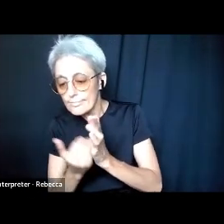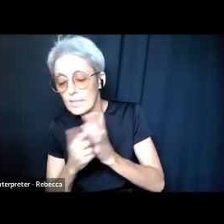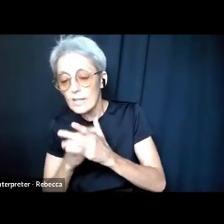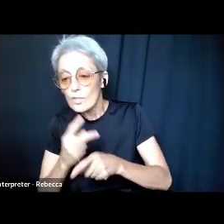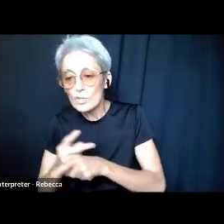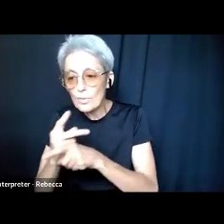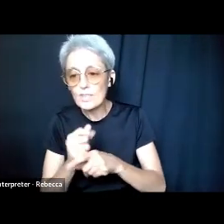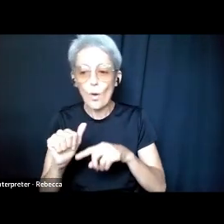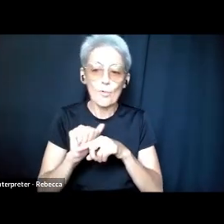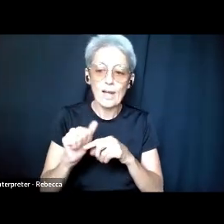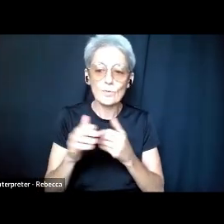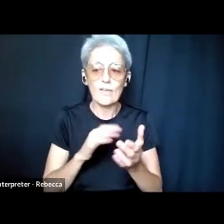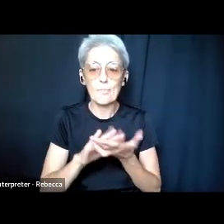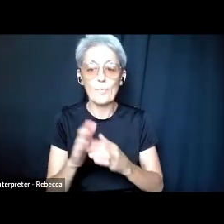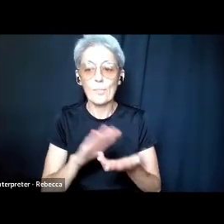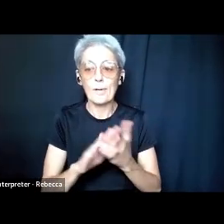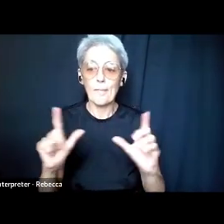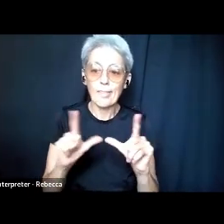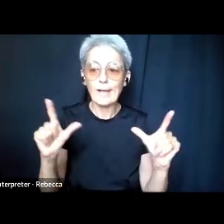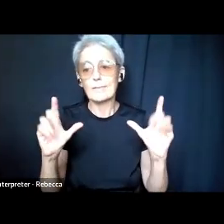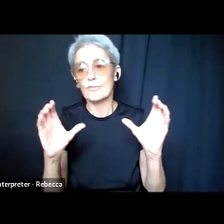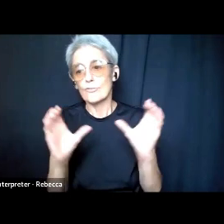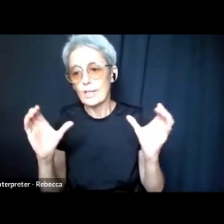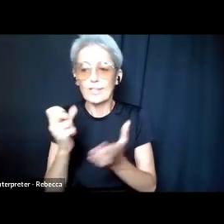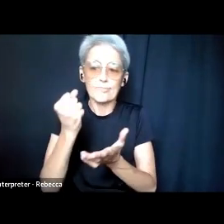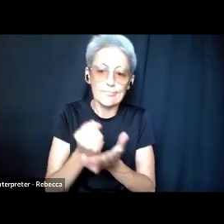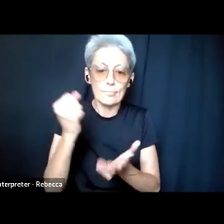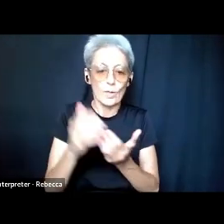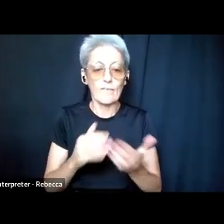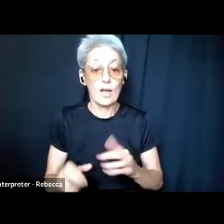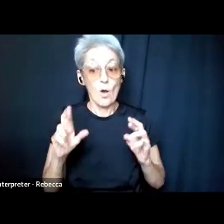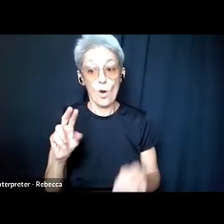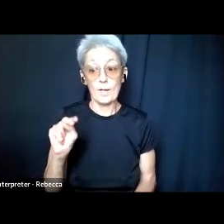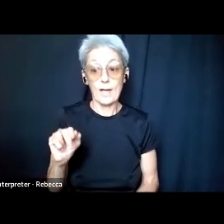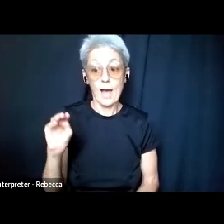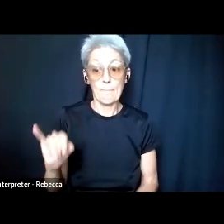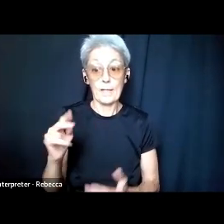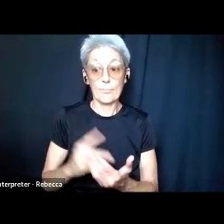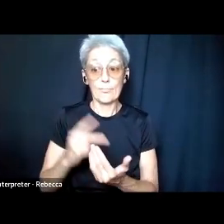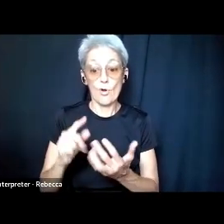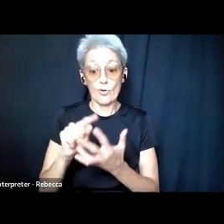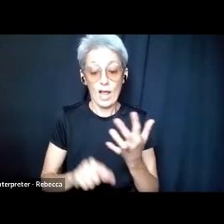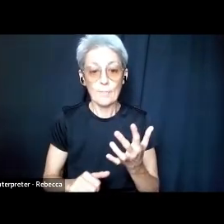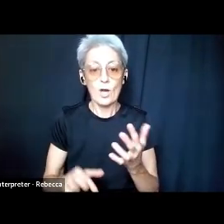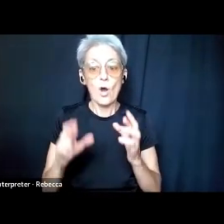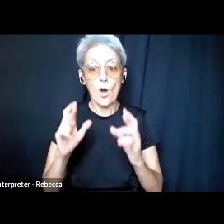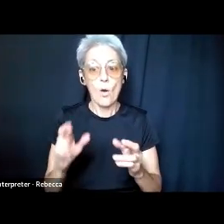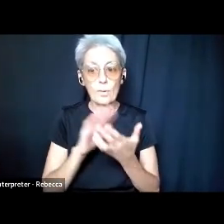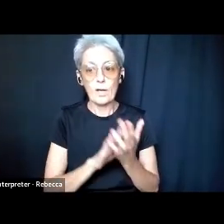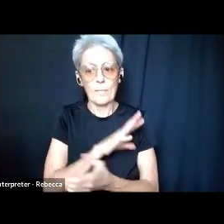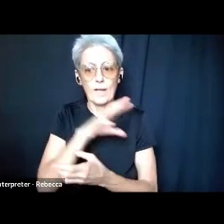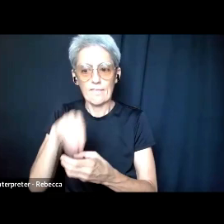have before they're credentialed. I hope that NAMI programs will be just as involved as the family